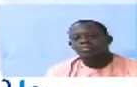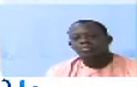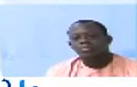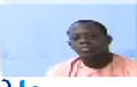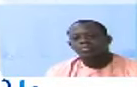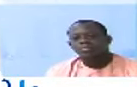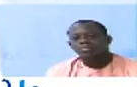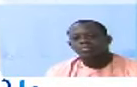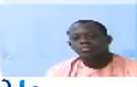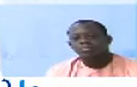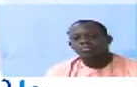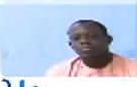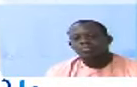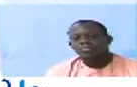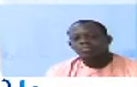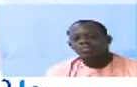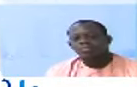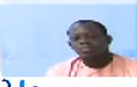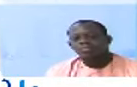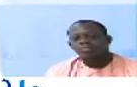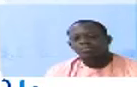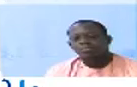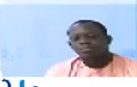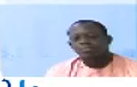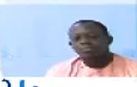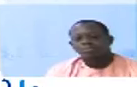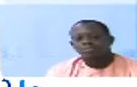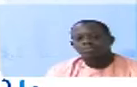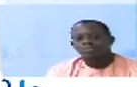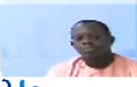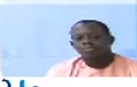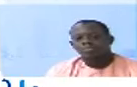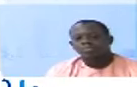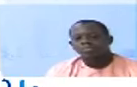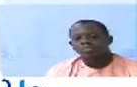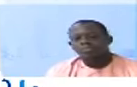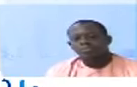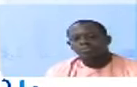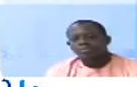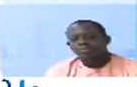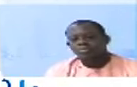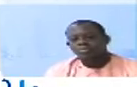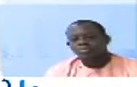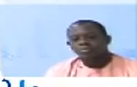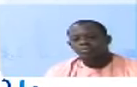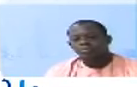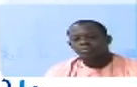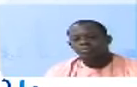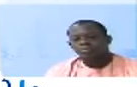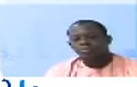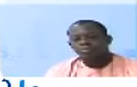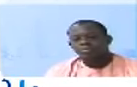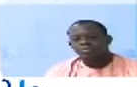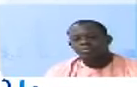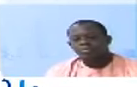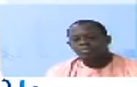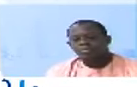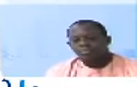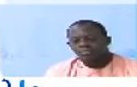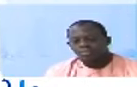mawairi wole keta. Saying fo ate buloma ata ite faulele bang, fa buloma mela. Lafta o dinkila le sene